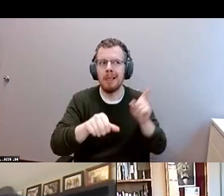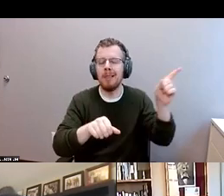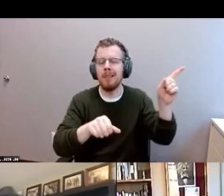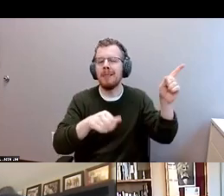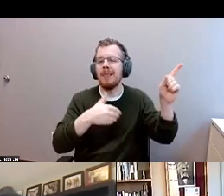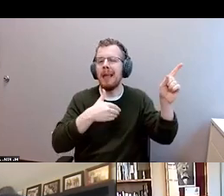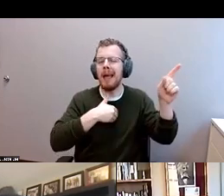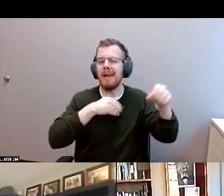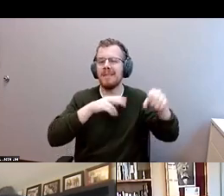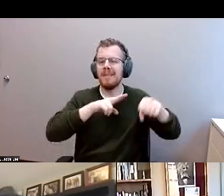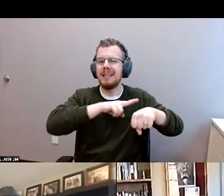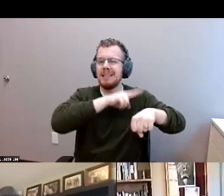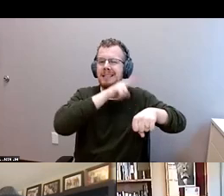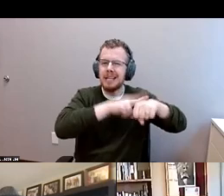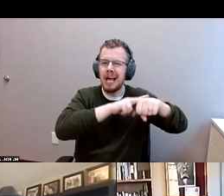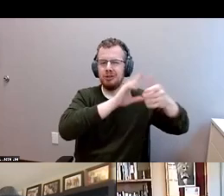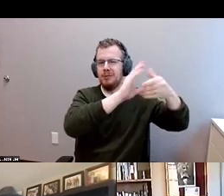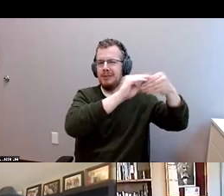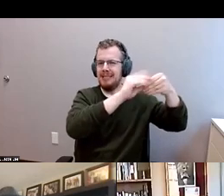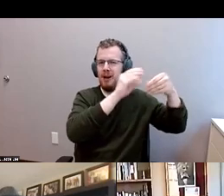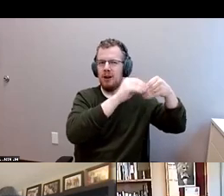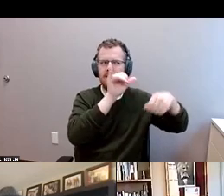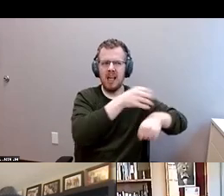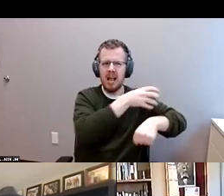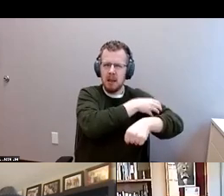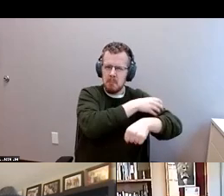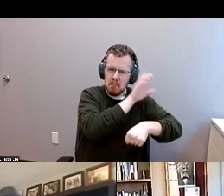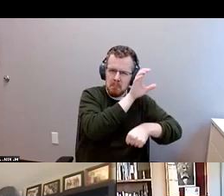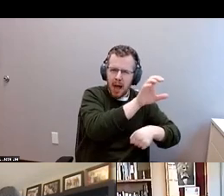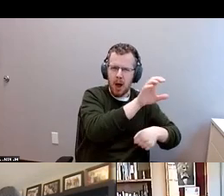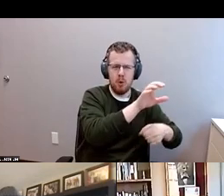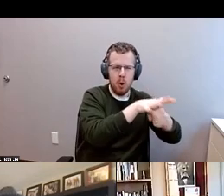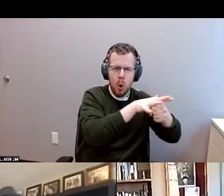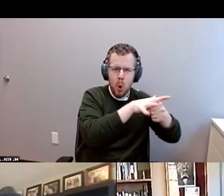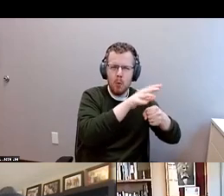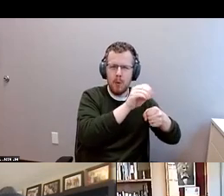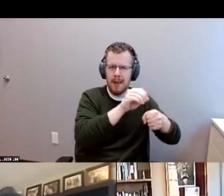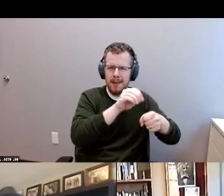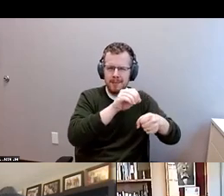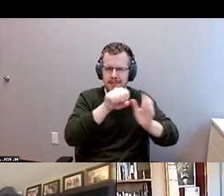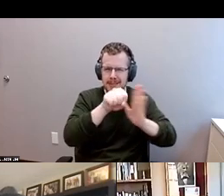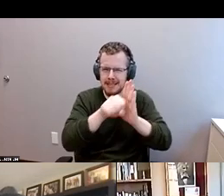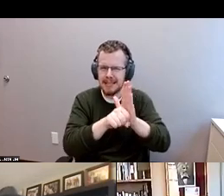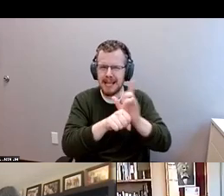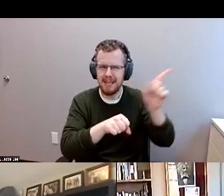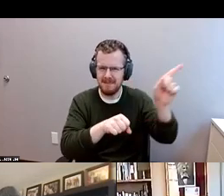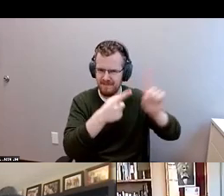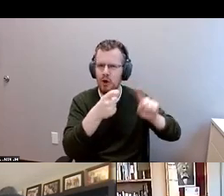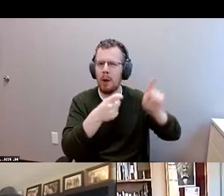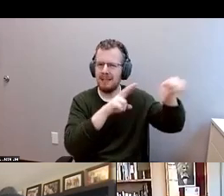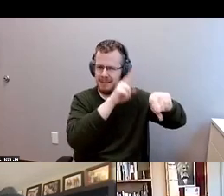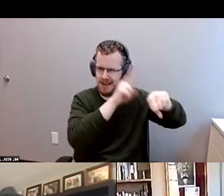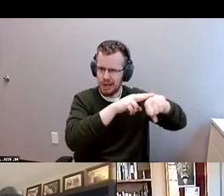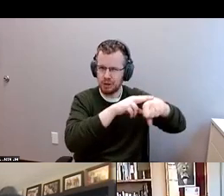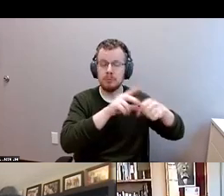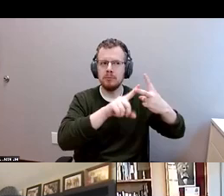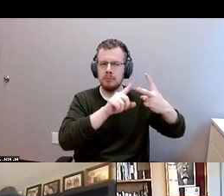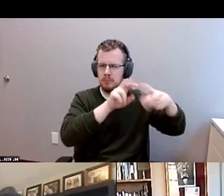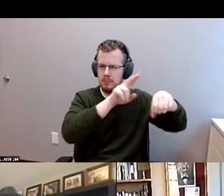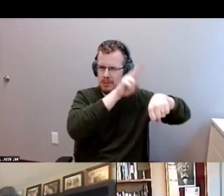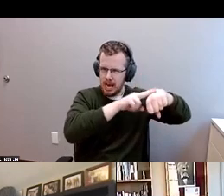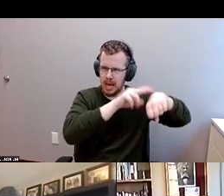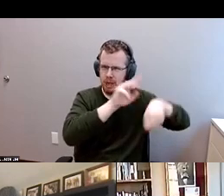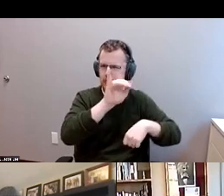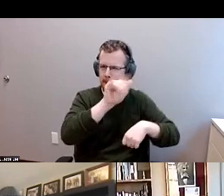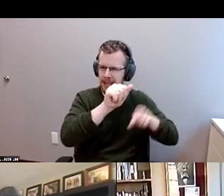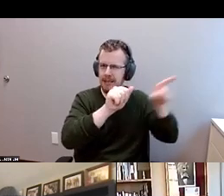has empowered and enabled people locally and at state levels to drive this. And there's a national media infrastructure that is supporting